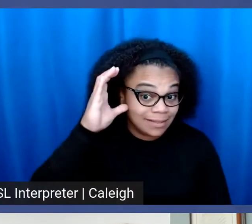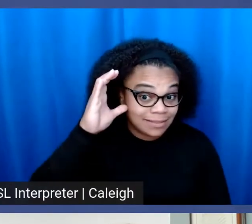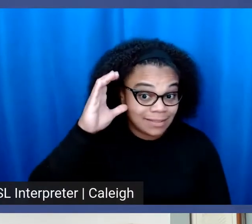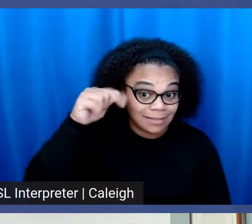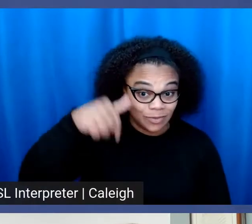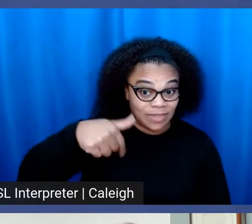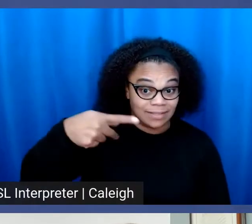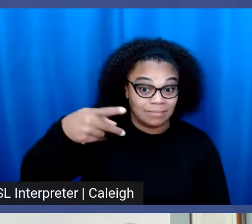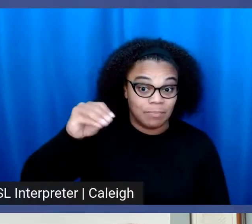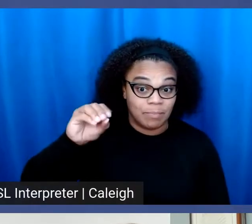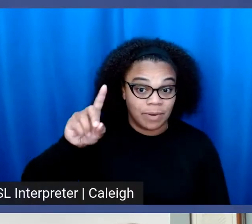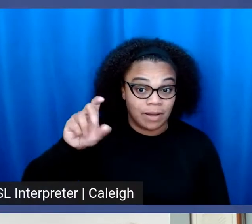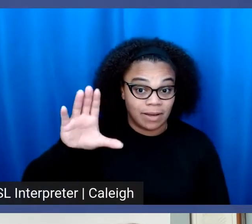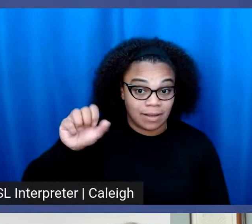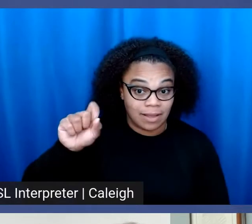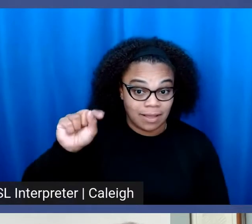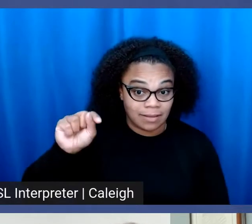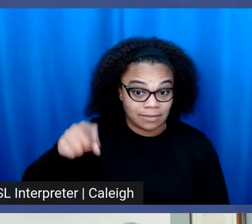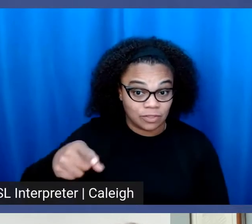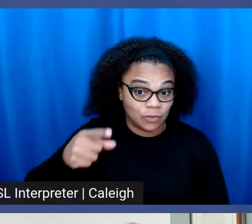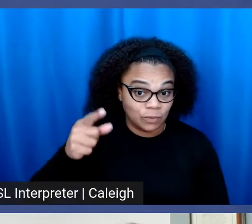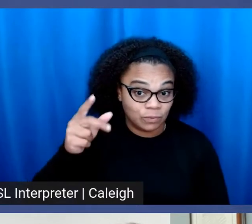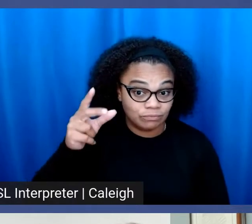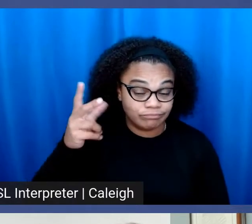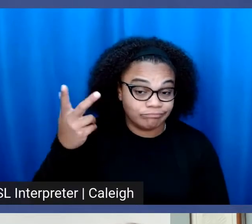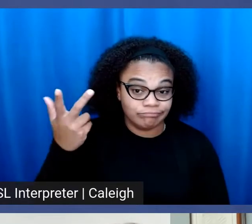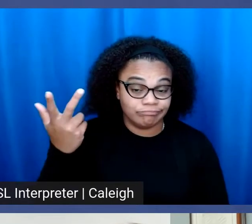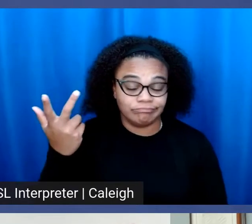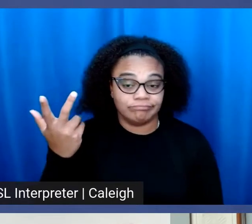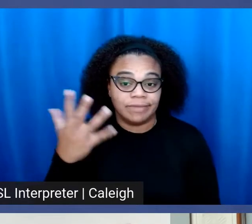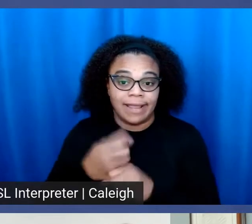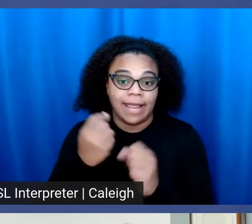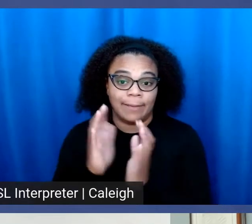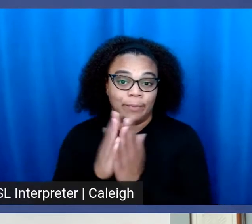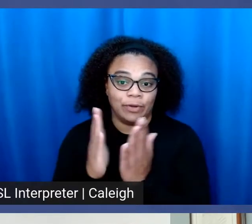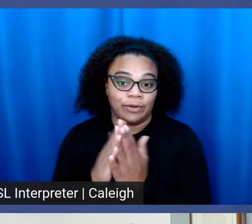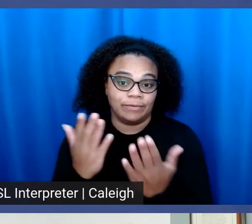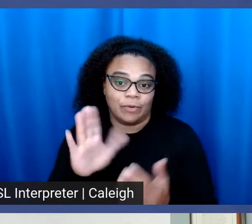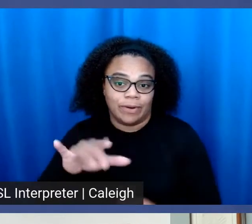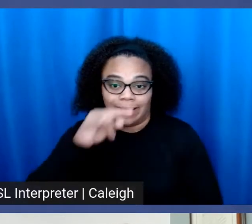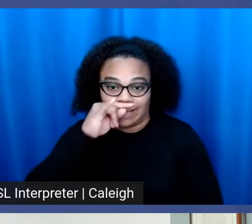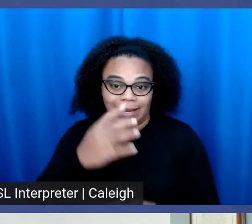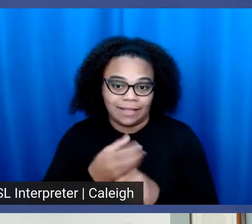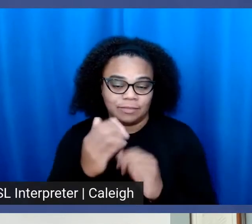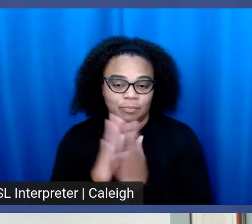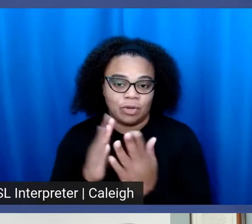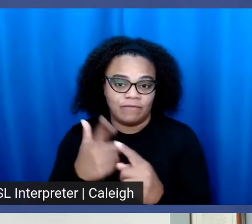book or gets a book in the library that your kids check out from the library that you find,